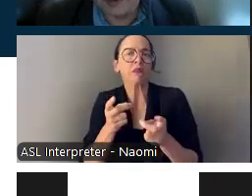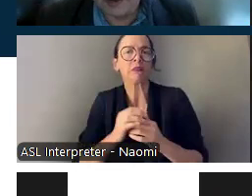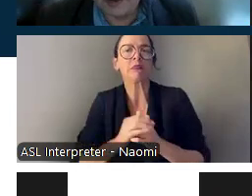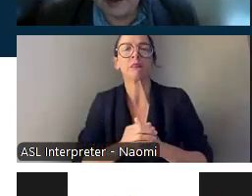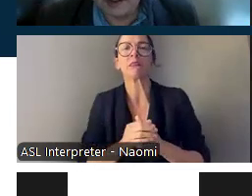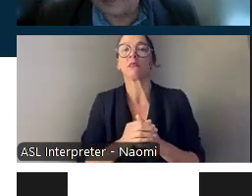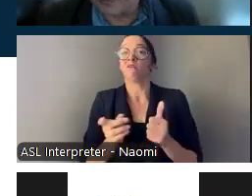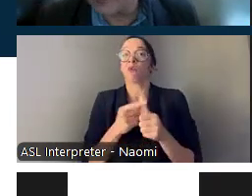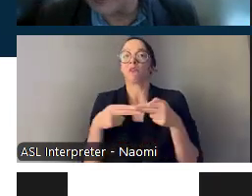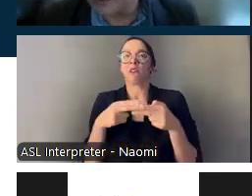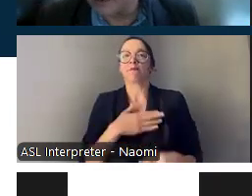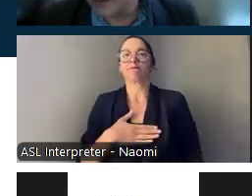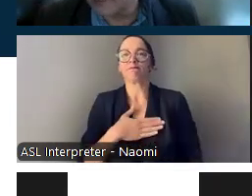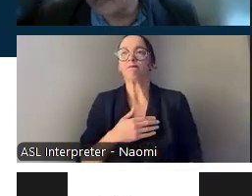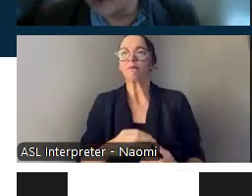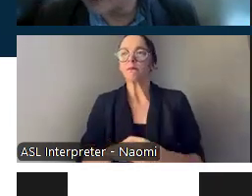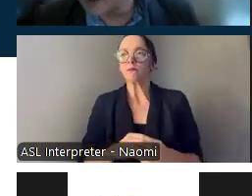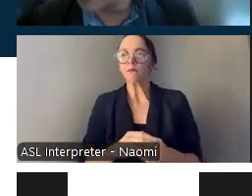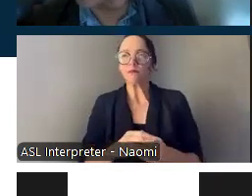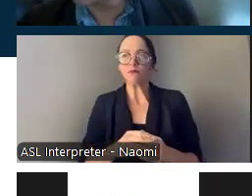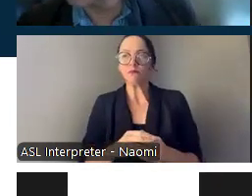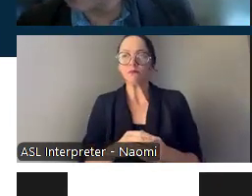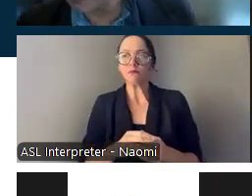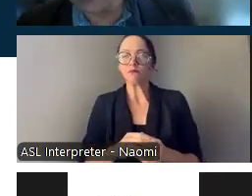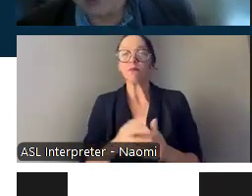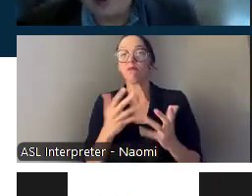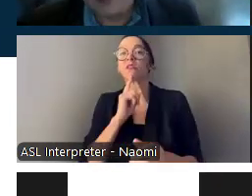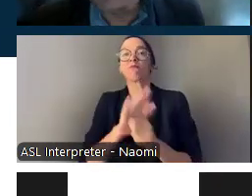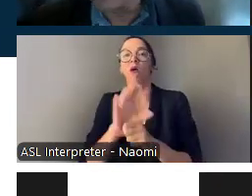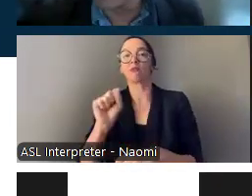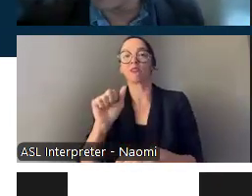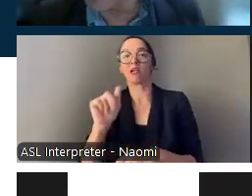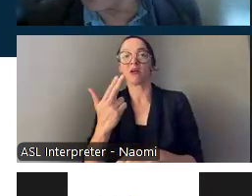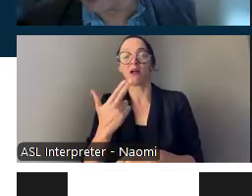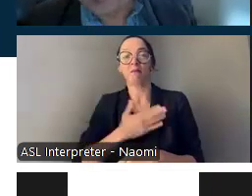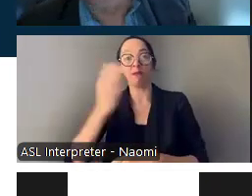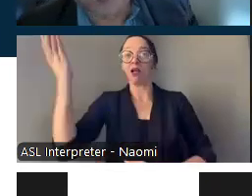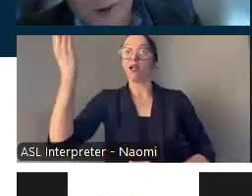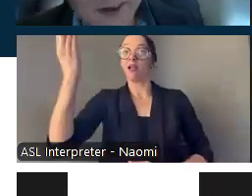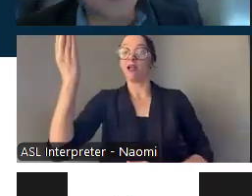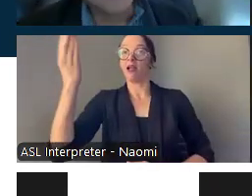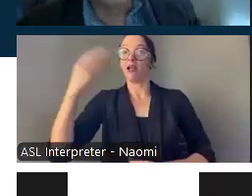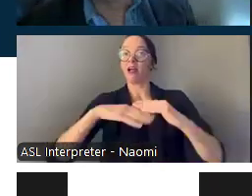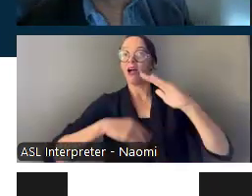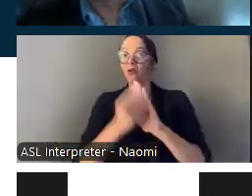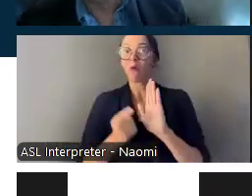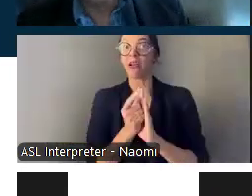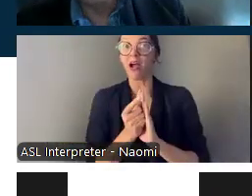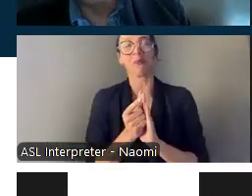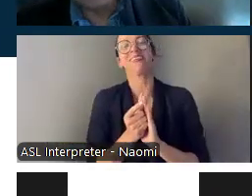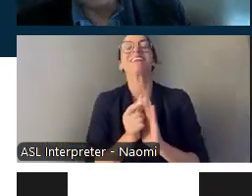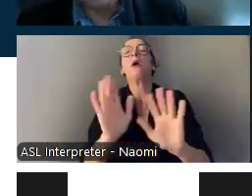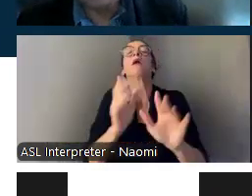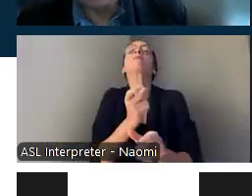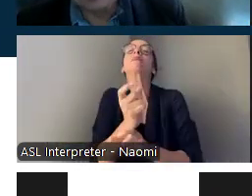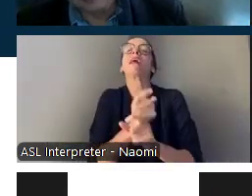slide? And I promised Sarah that my presentation is under an hour. No, I'm just kidding. I don't want to give her a heart attack.